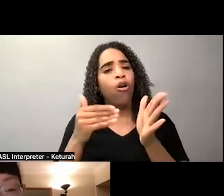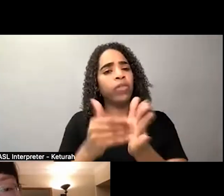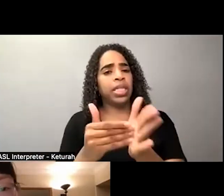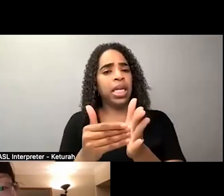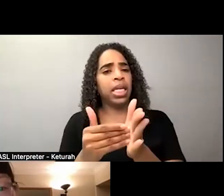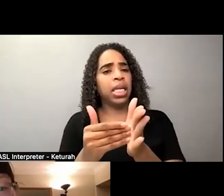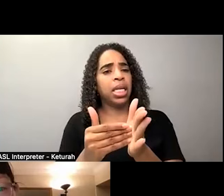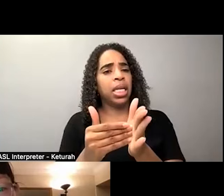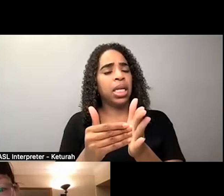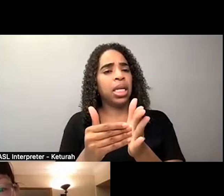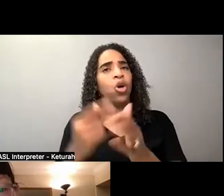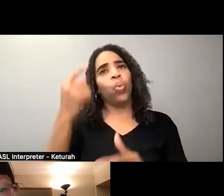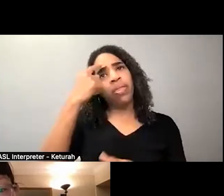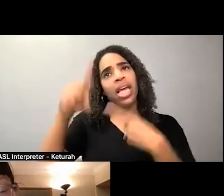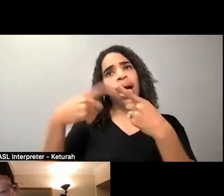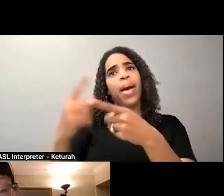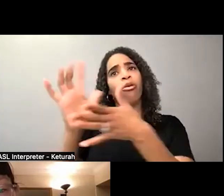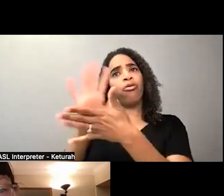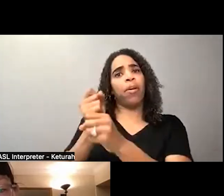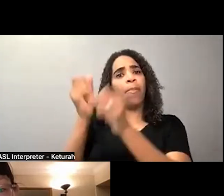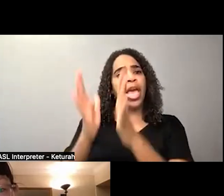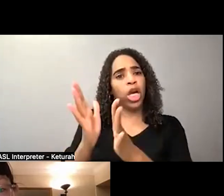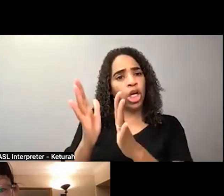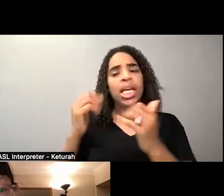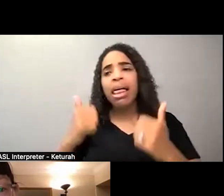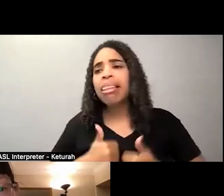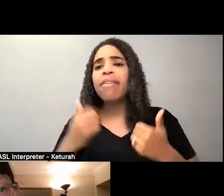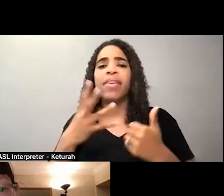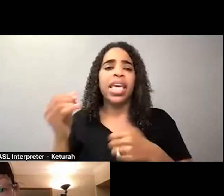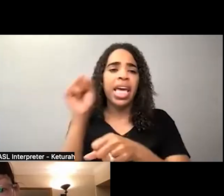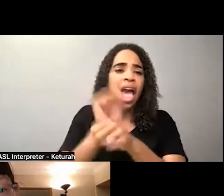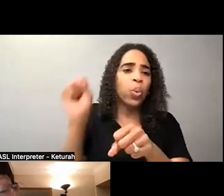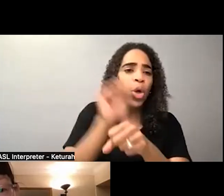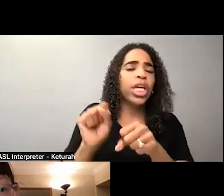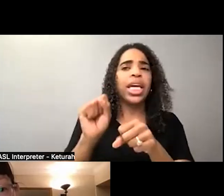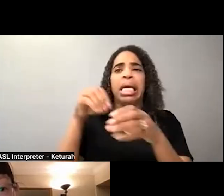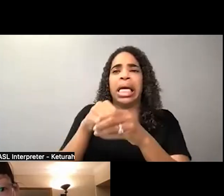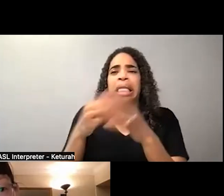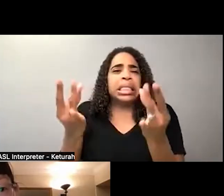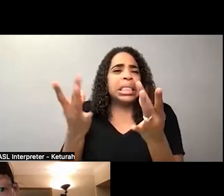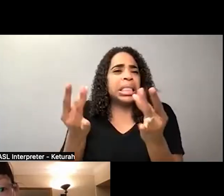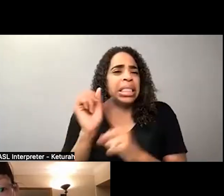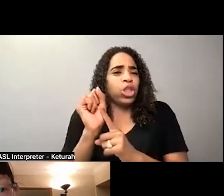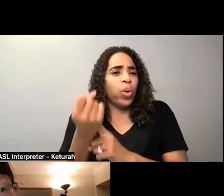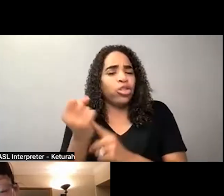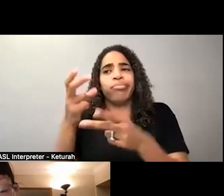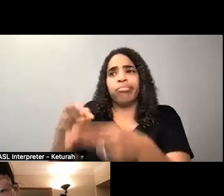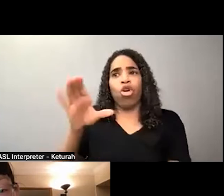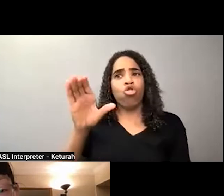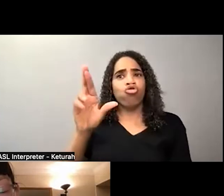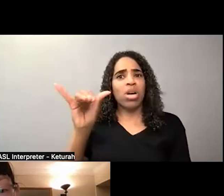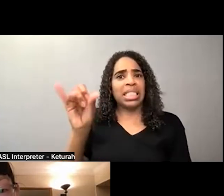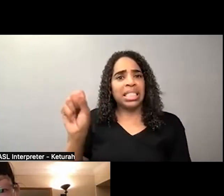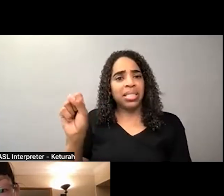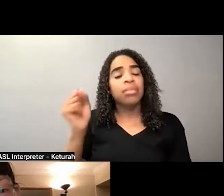frame filmmakers living and working in contested or contentious spaces as being in crisis. But